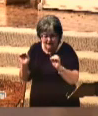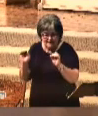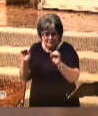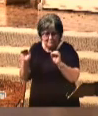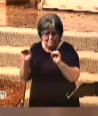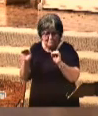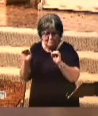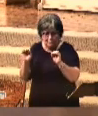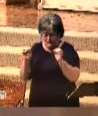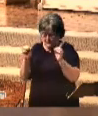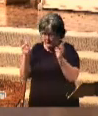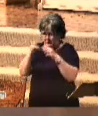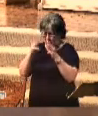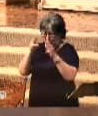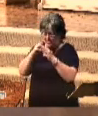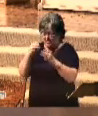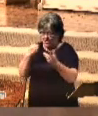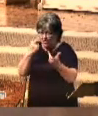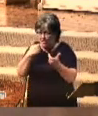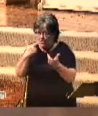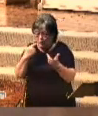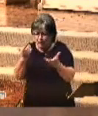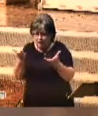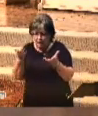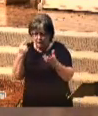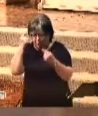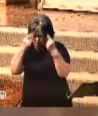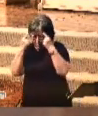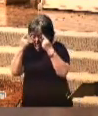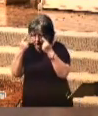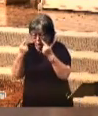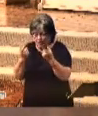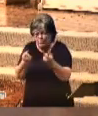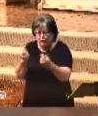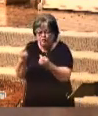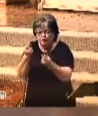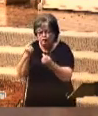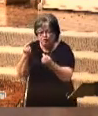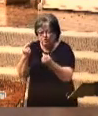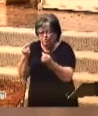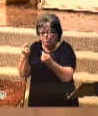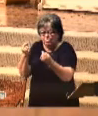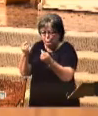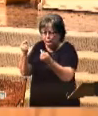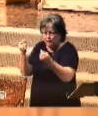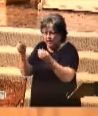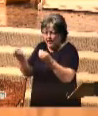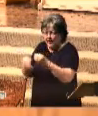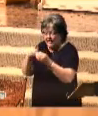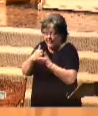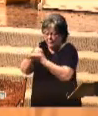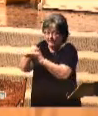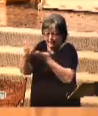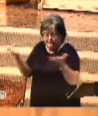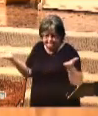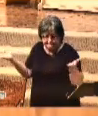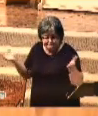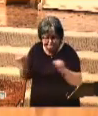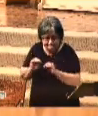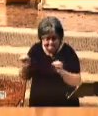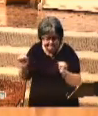thought. Who can just, by taking thought, can add an inch to their stature? I'm sure there are times